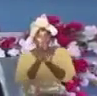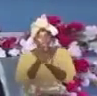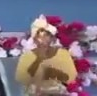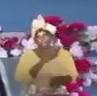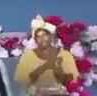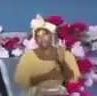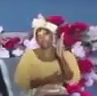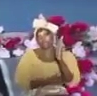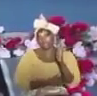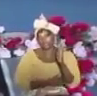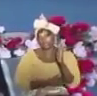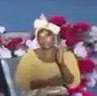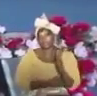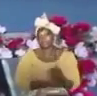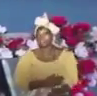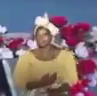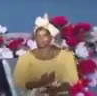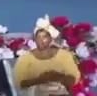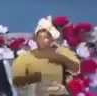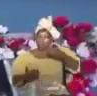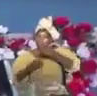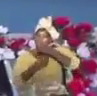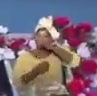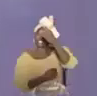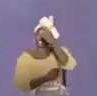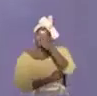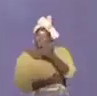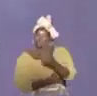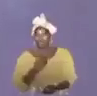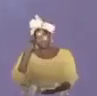lead to faith. The foundation for Bible